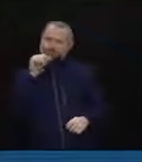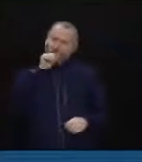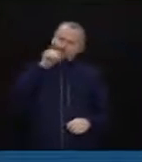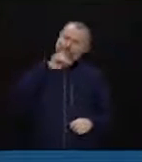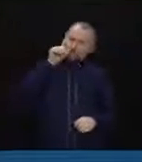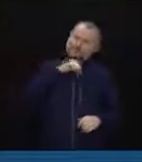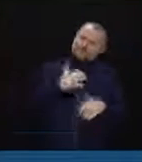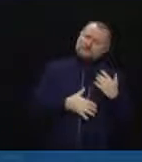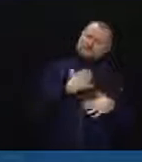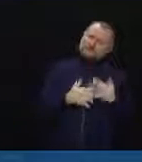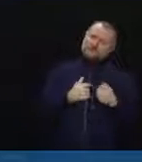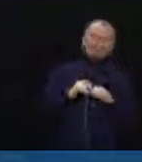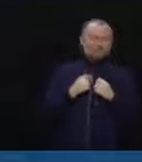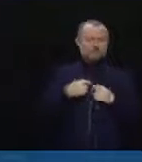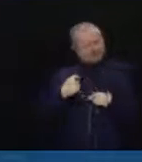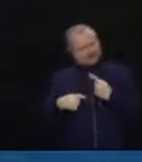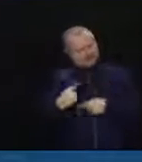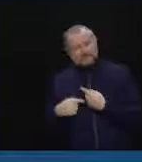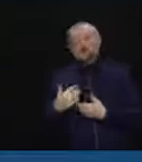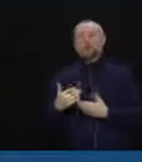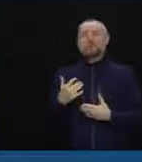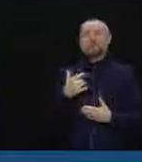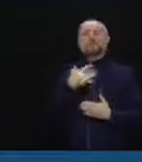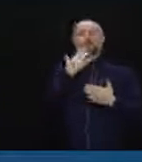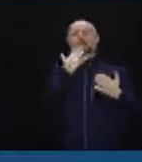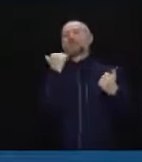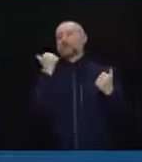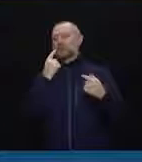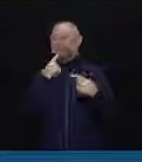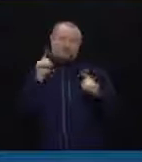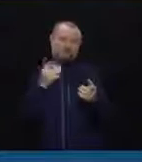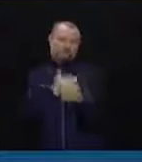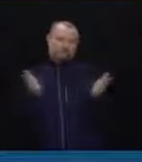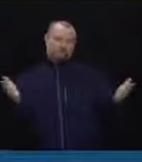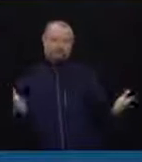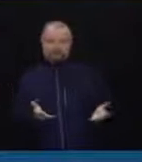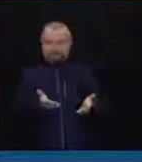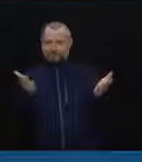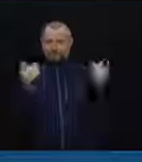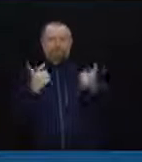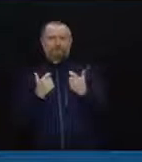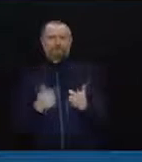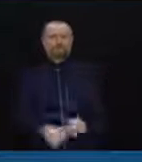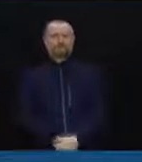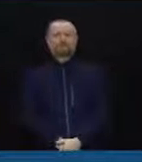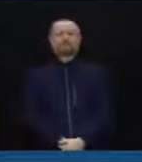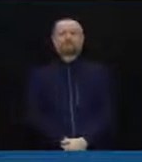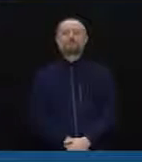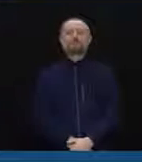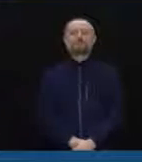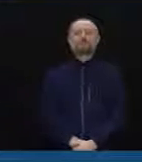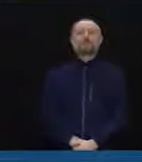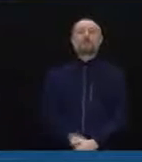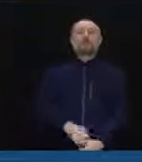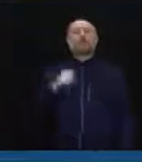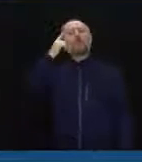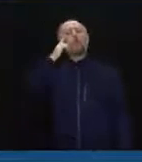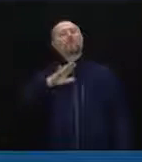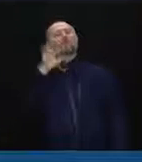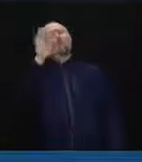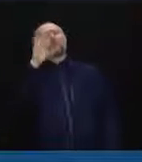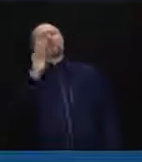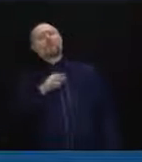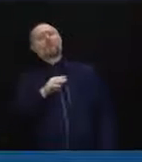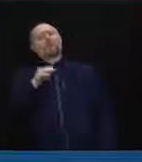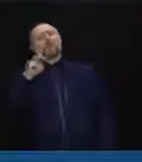we wish you the very best success. So thank you. Governor Murphy has set March 7th as a day to remove masks in